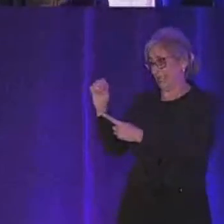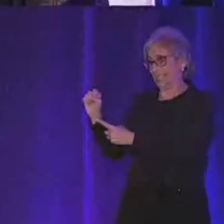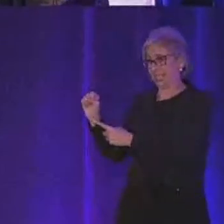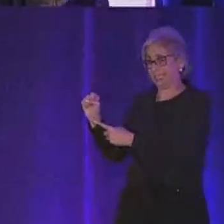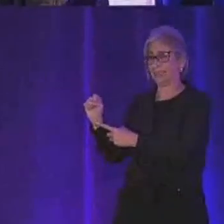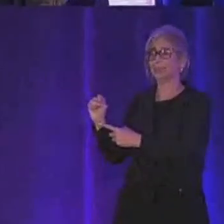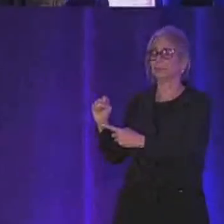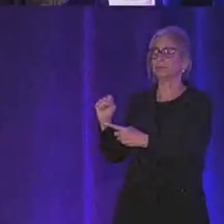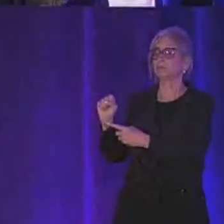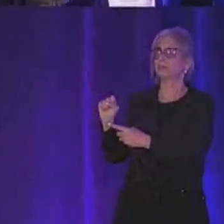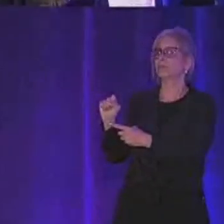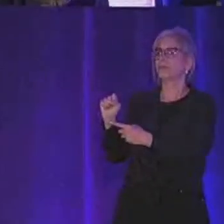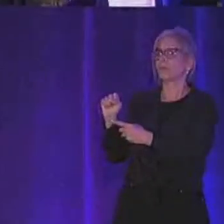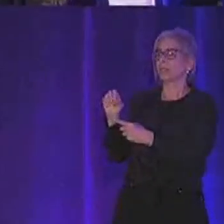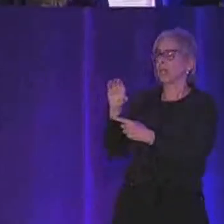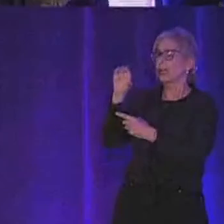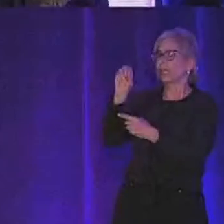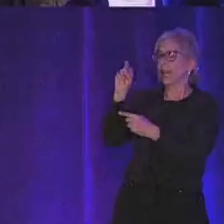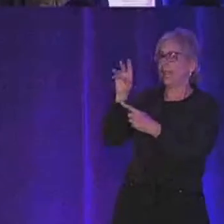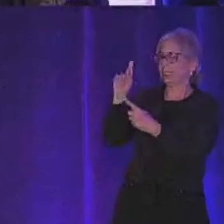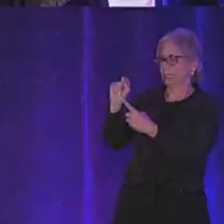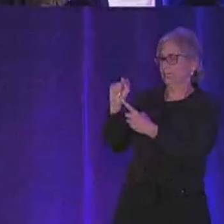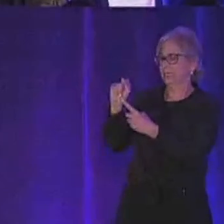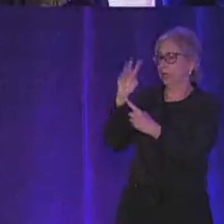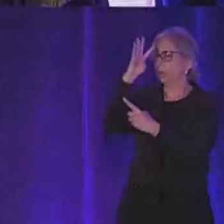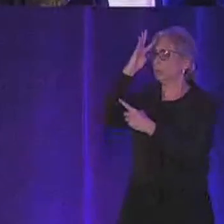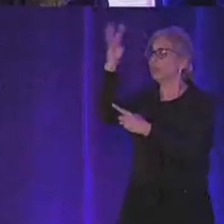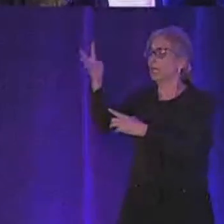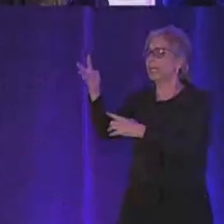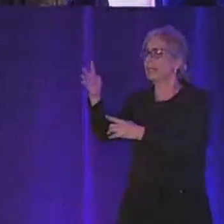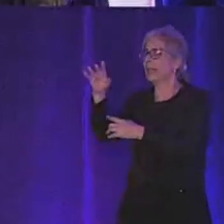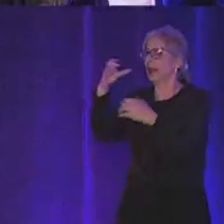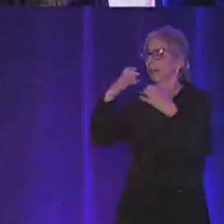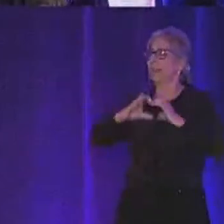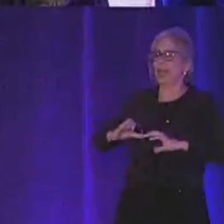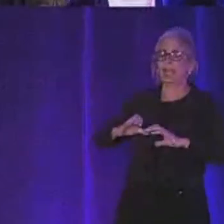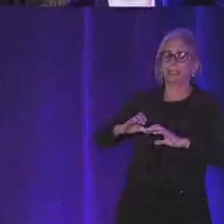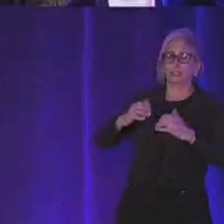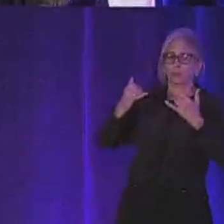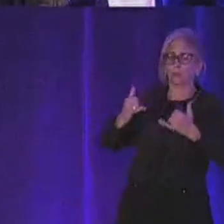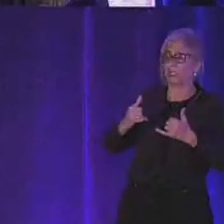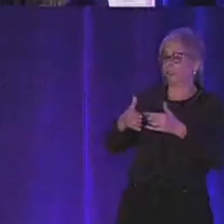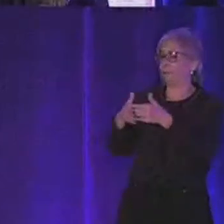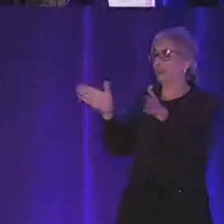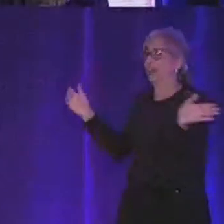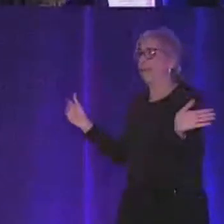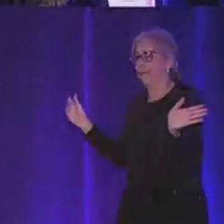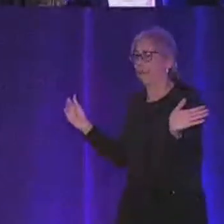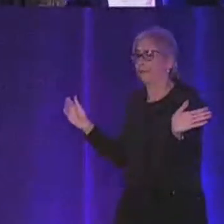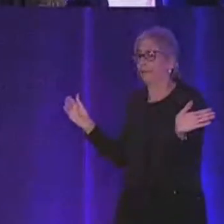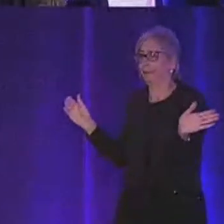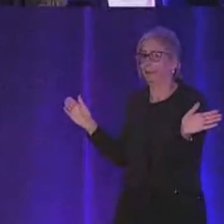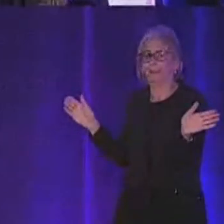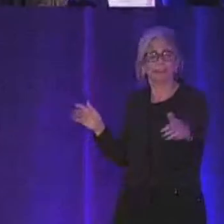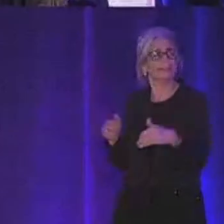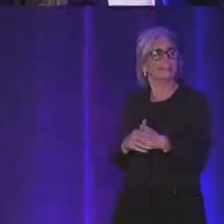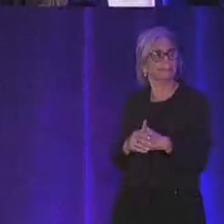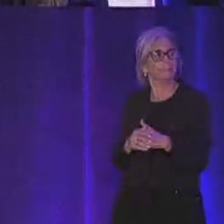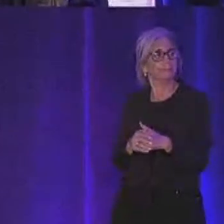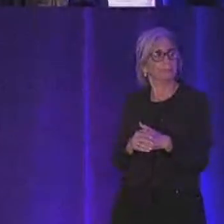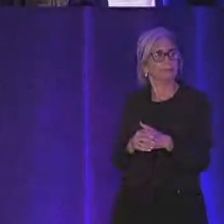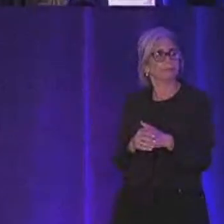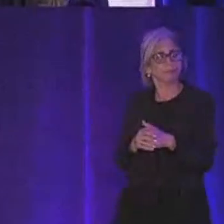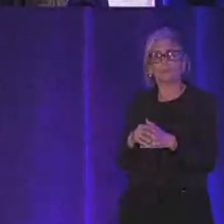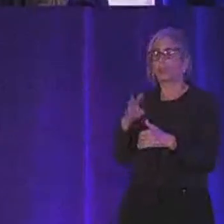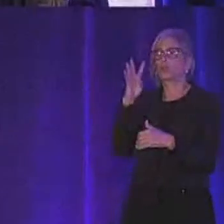I'll export a const. And I'll just create a client with presence as a generic. Not create client. Oops, it's create room context,